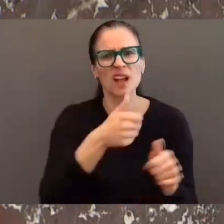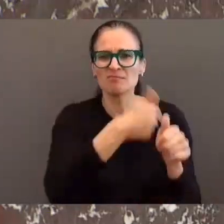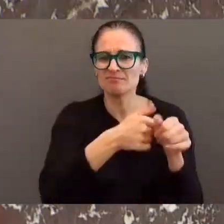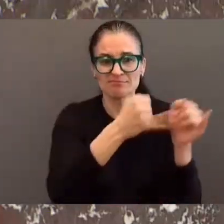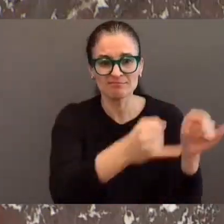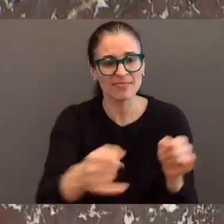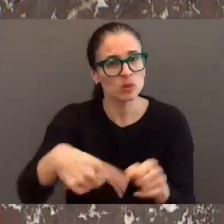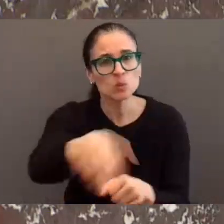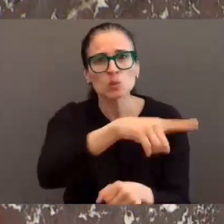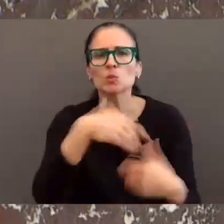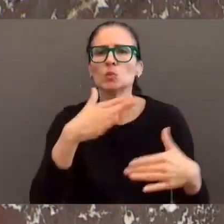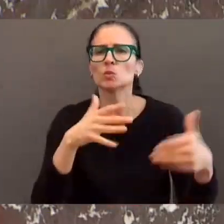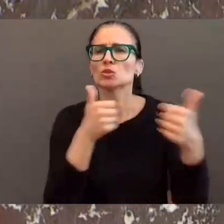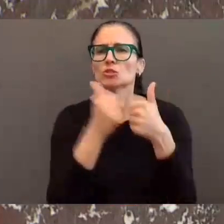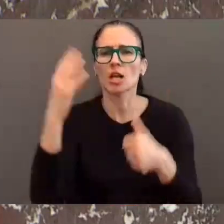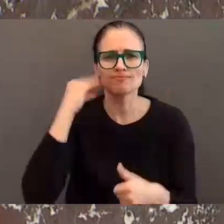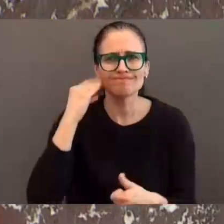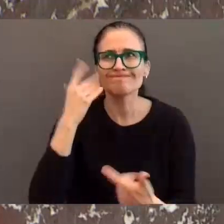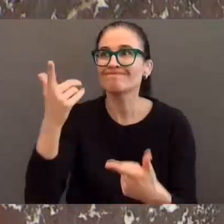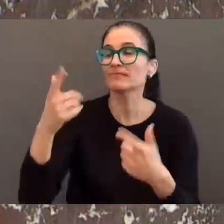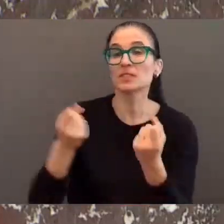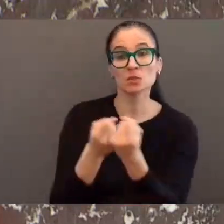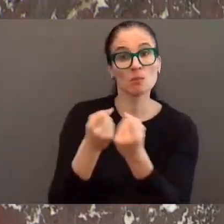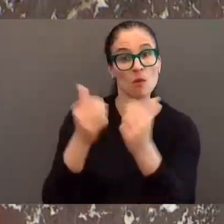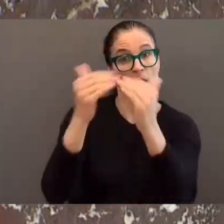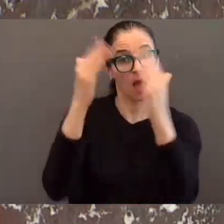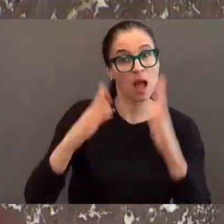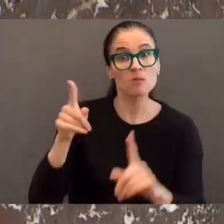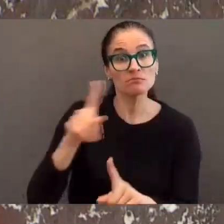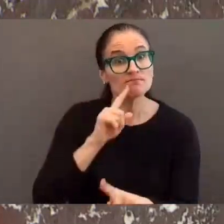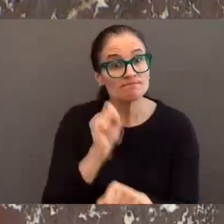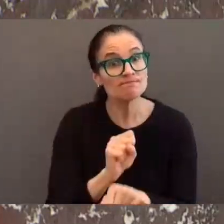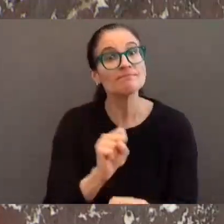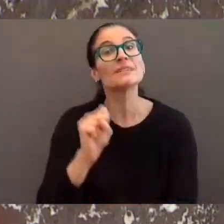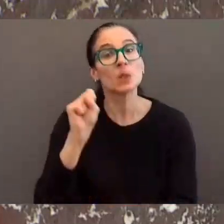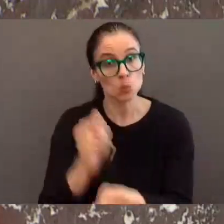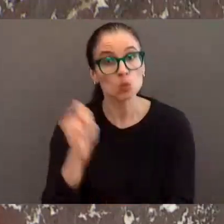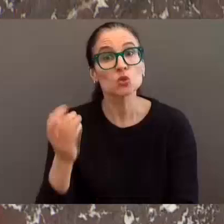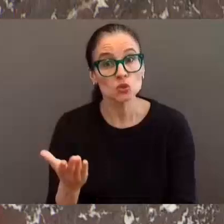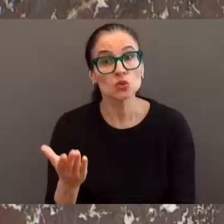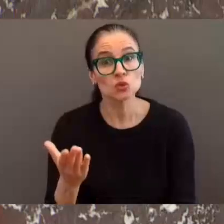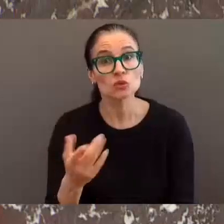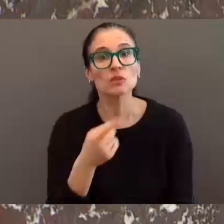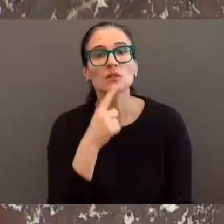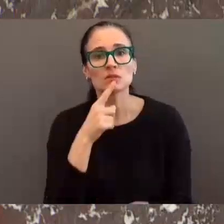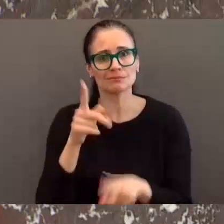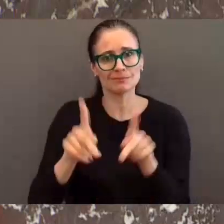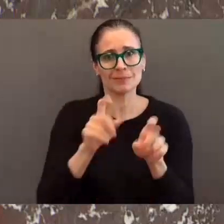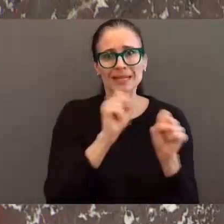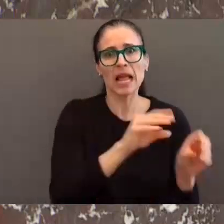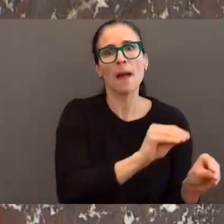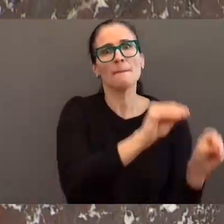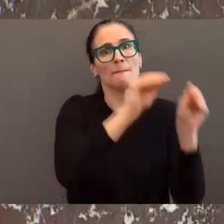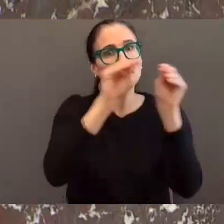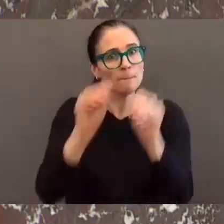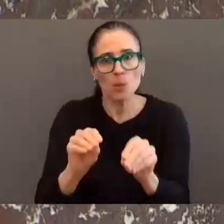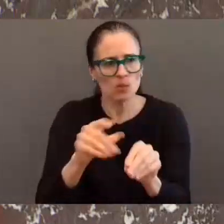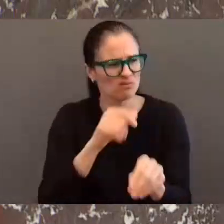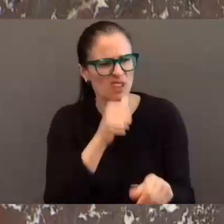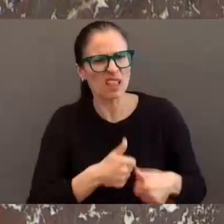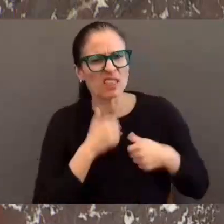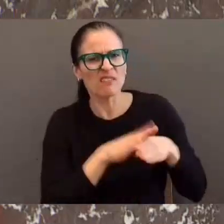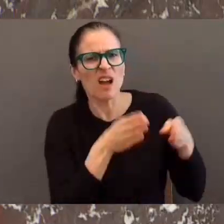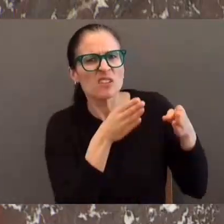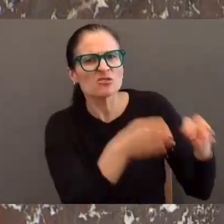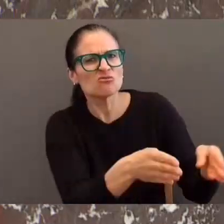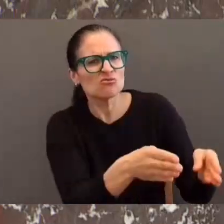It saves lives. It gets a lot of people out of the streets, out of the encampments, and helps them reconnect with family, helps them reconnect with employment. Honourable Speaker, we're going to